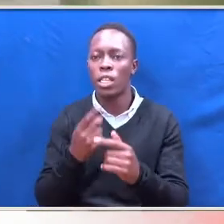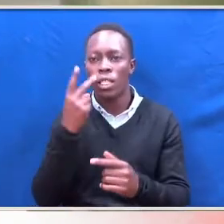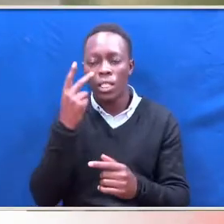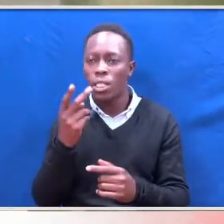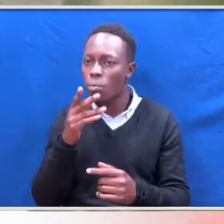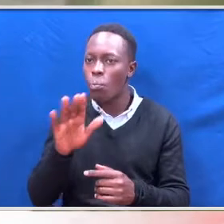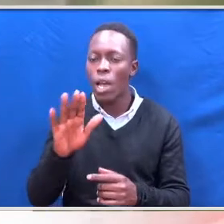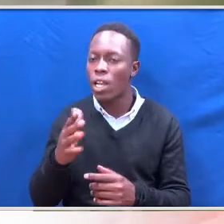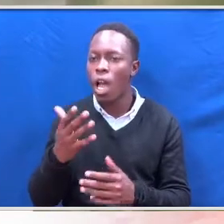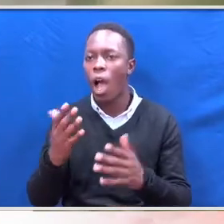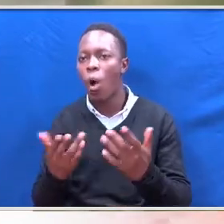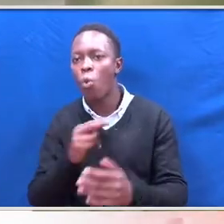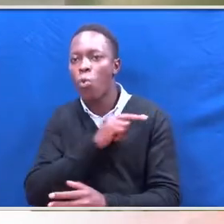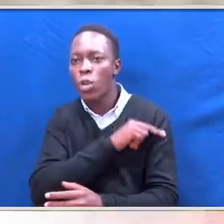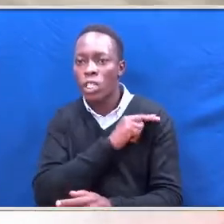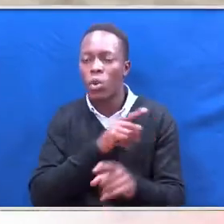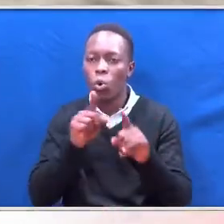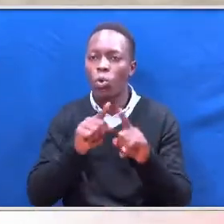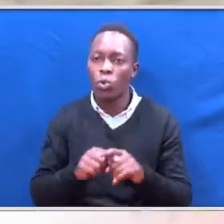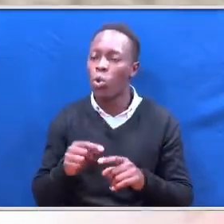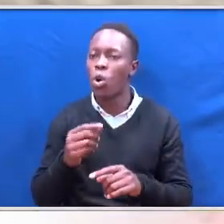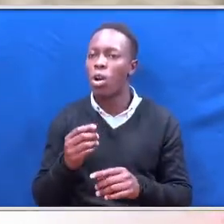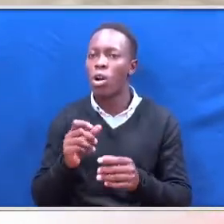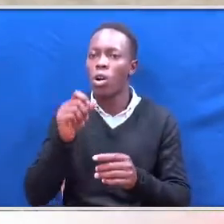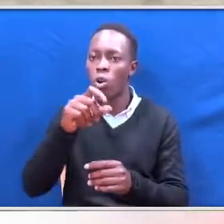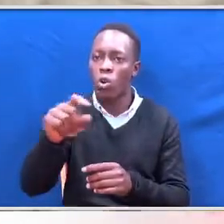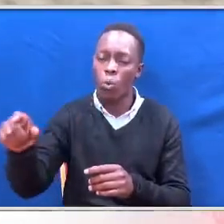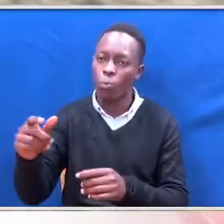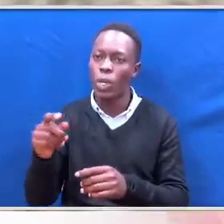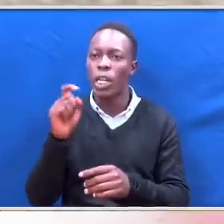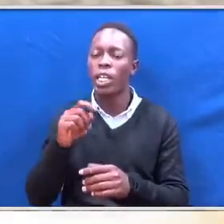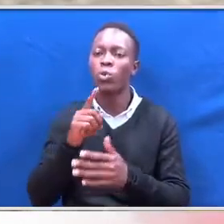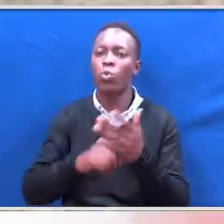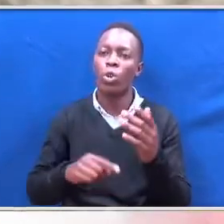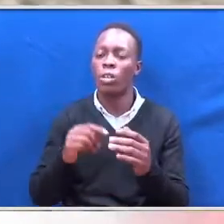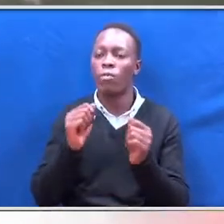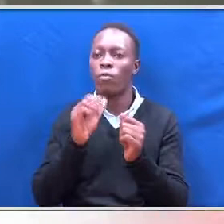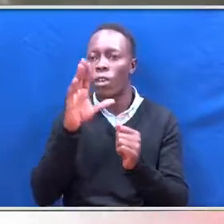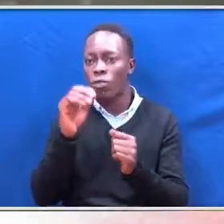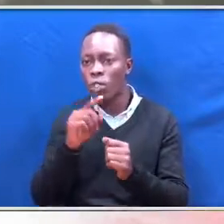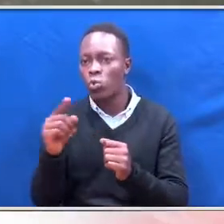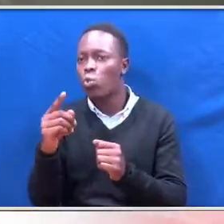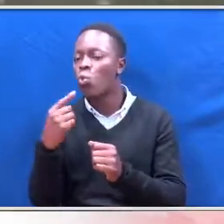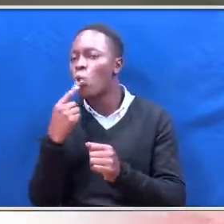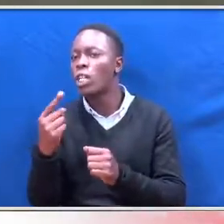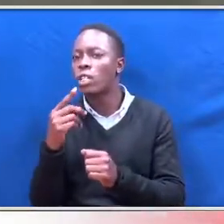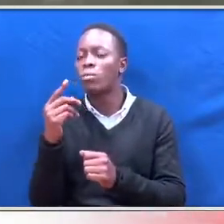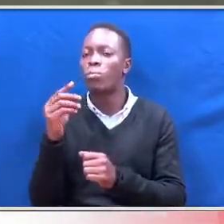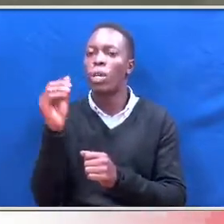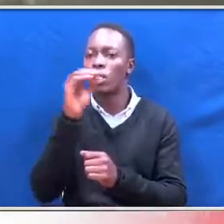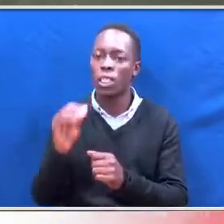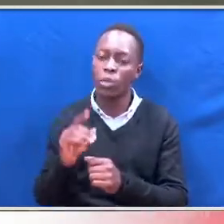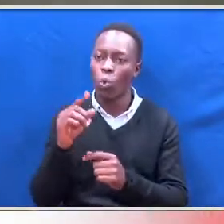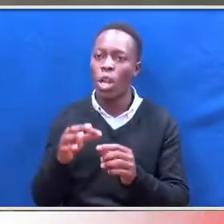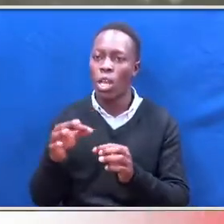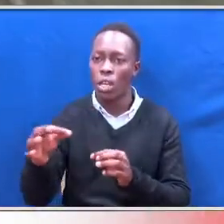nutrients deficiencies as well as crop nutrient requirements with expected yields of between 50 to 120% per acre. We